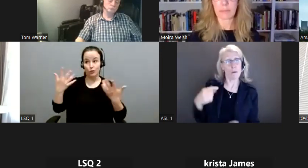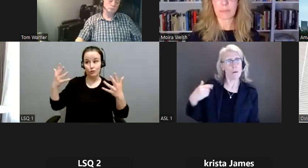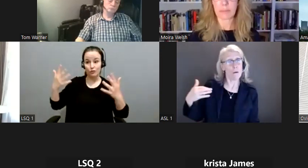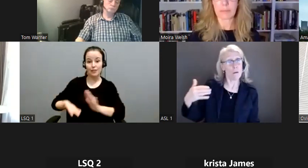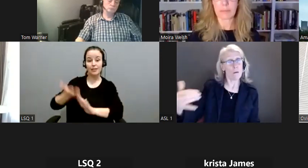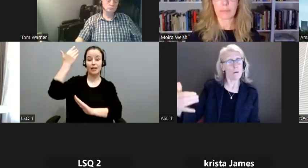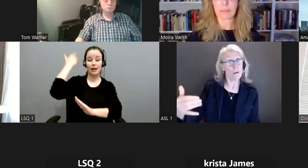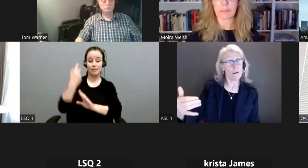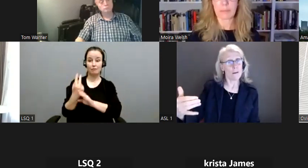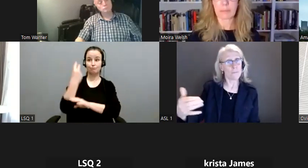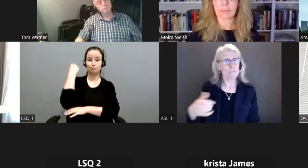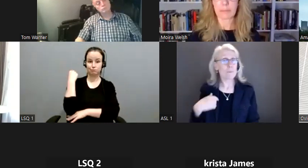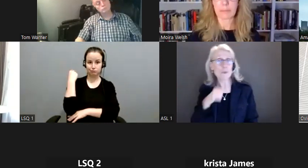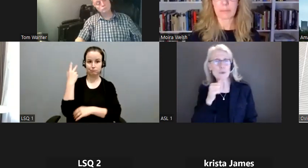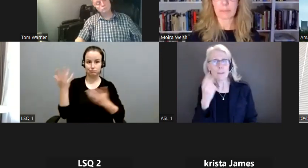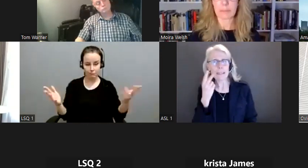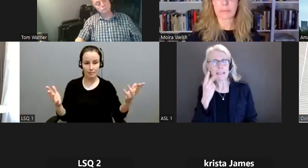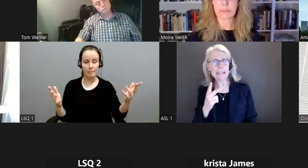We don't see them as a